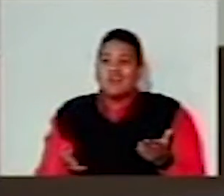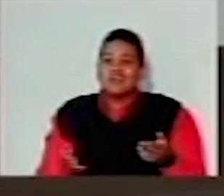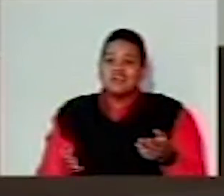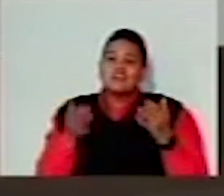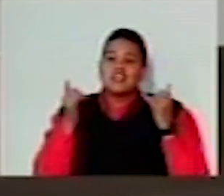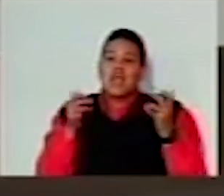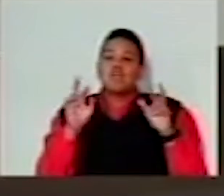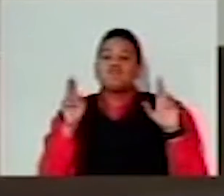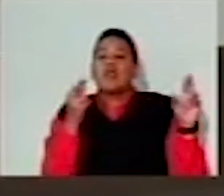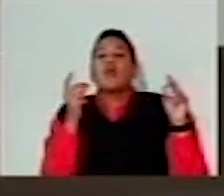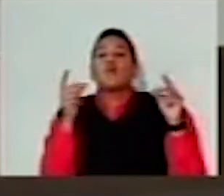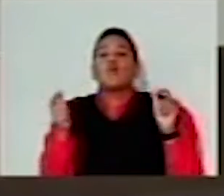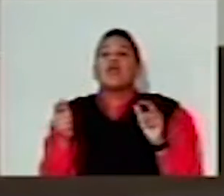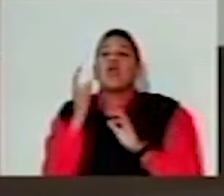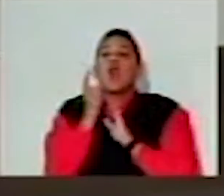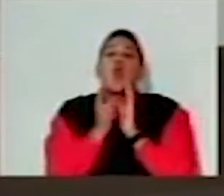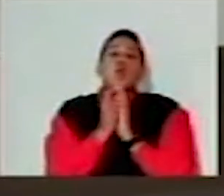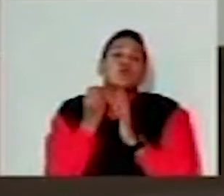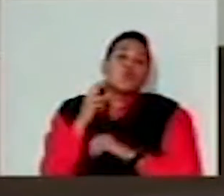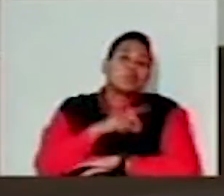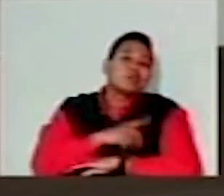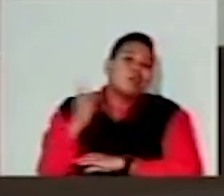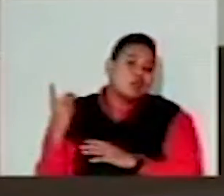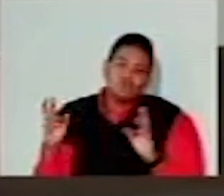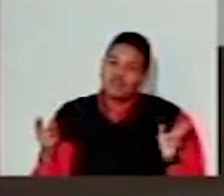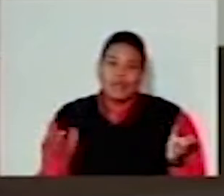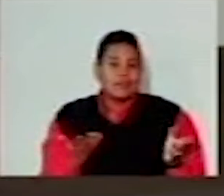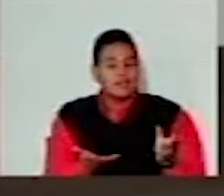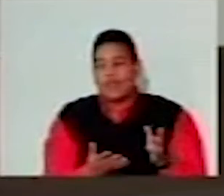transcript can be ready in hours or days.